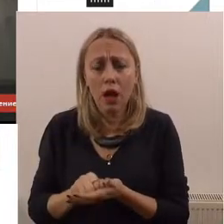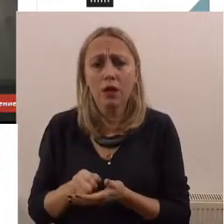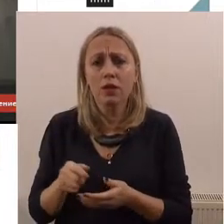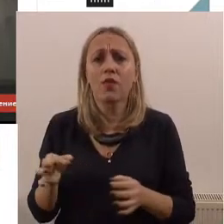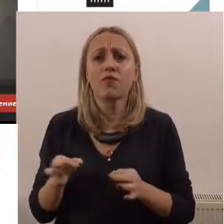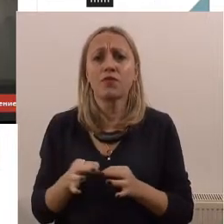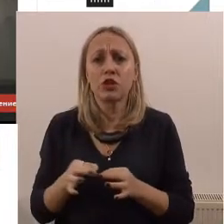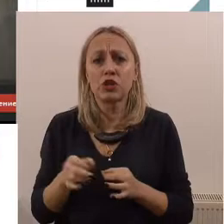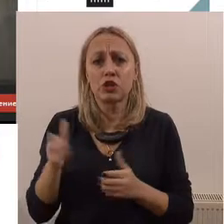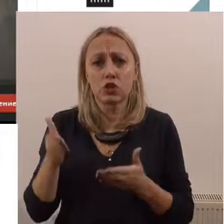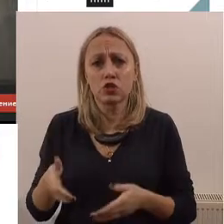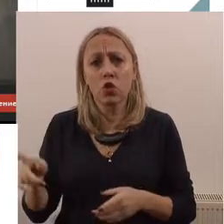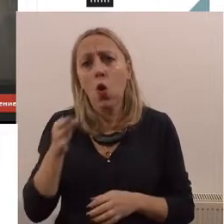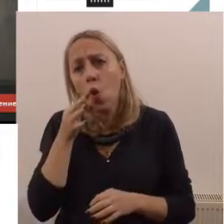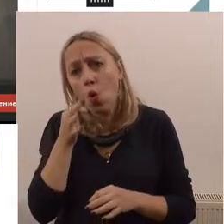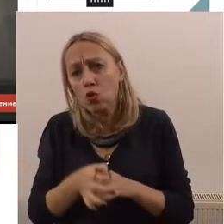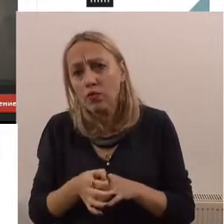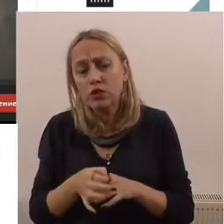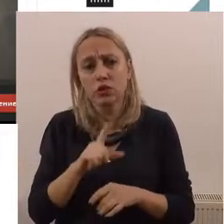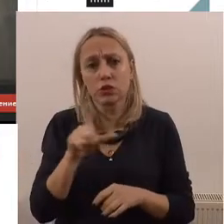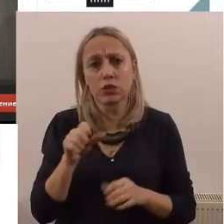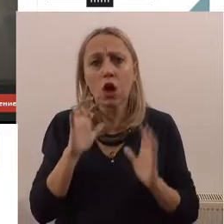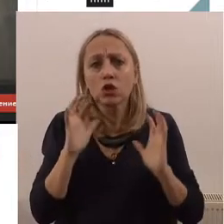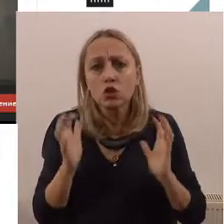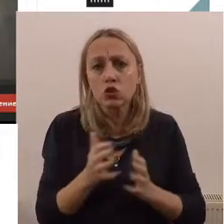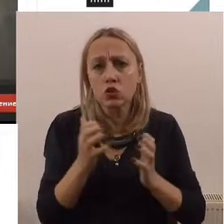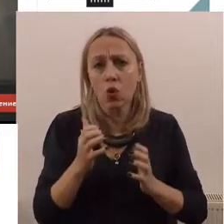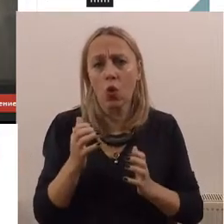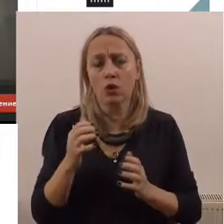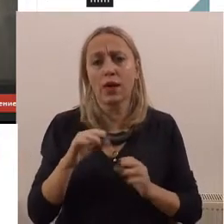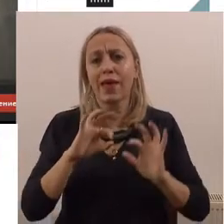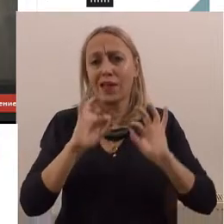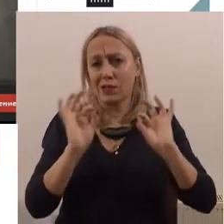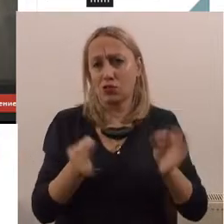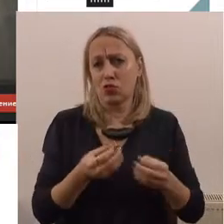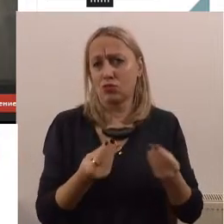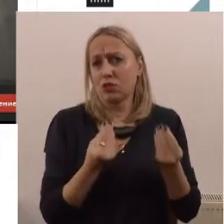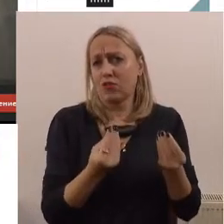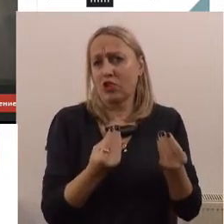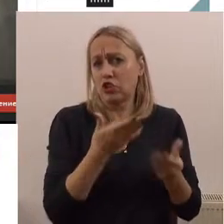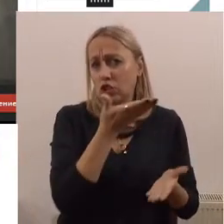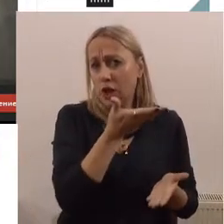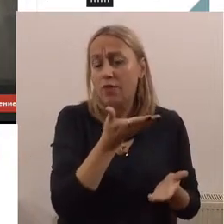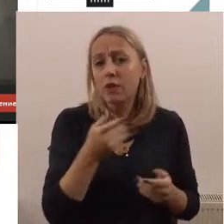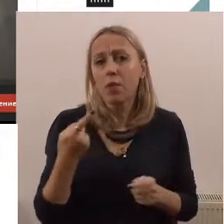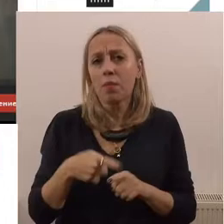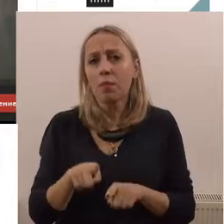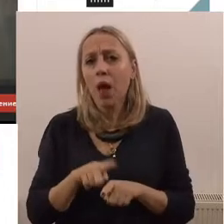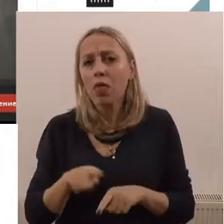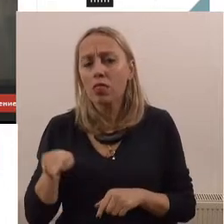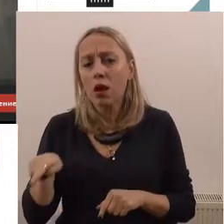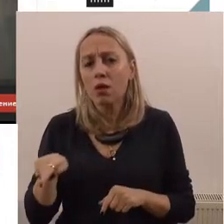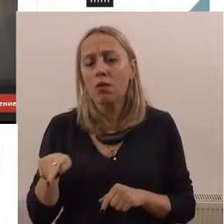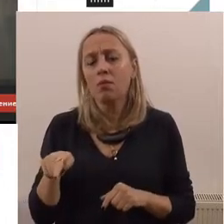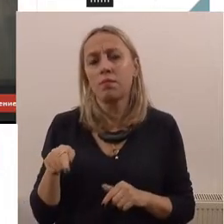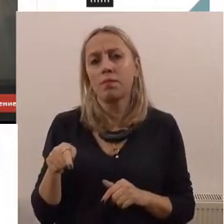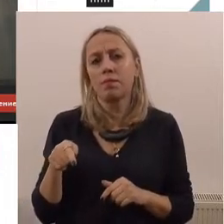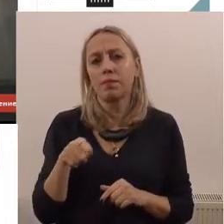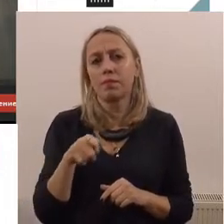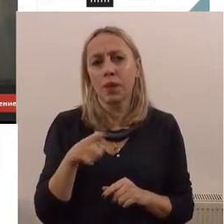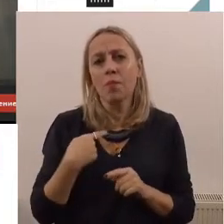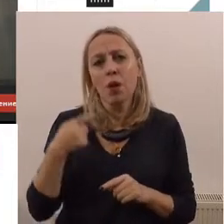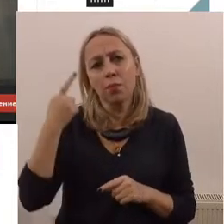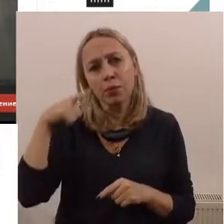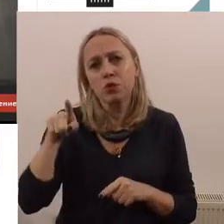shifts, different days. They are always busy. They begin very early. They're responsible for the